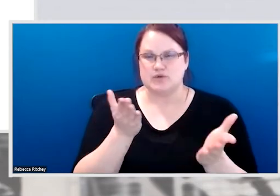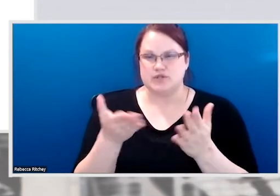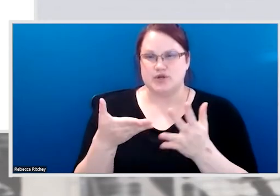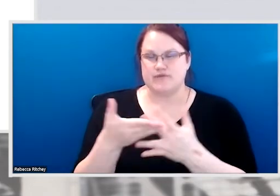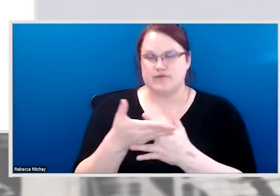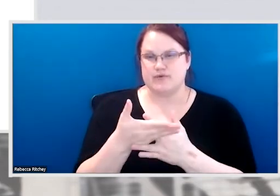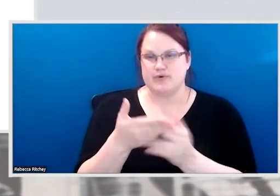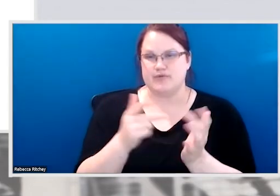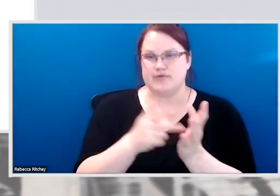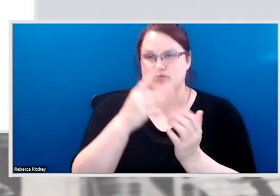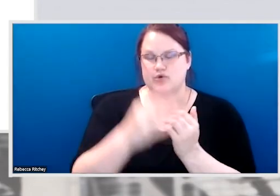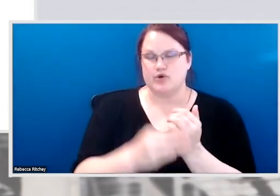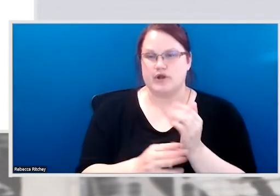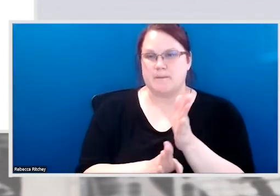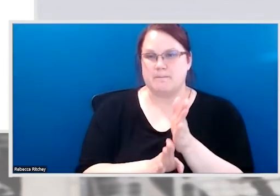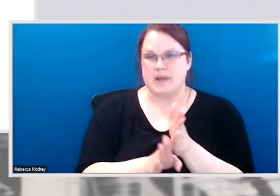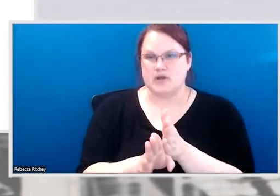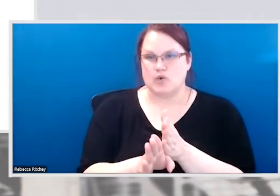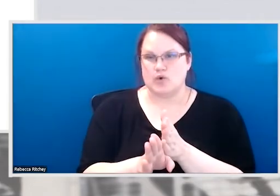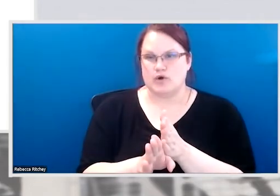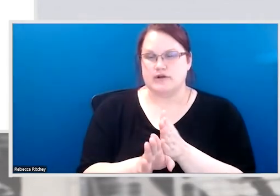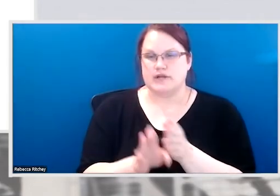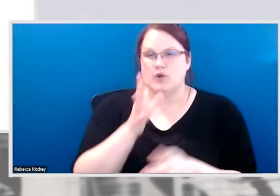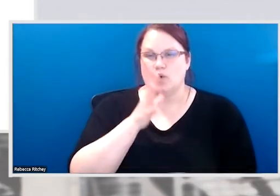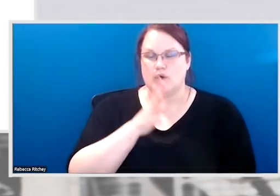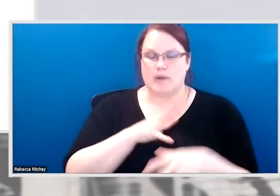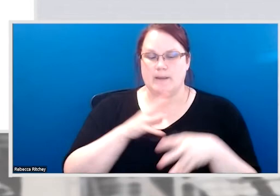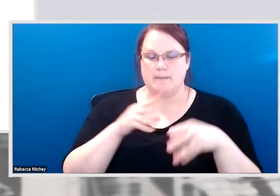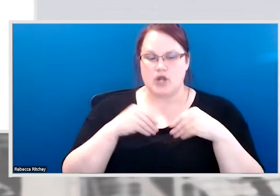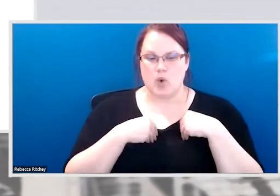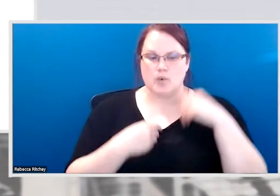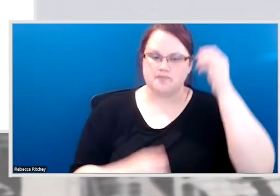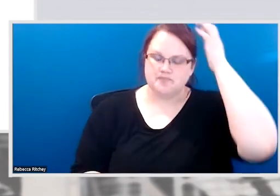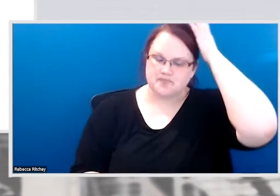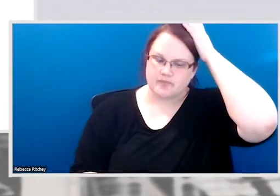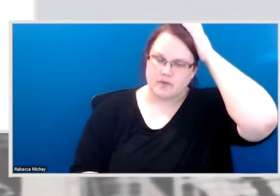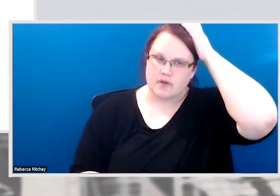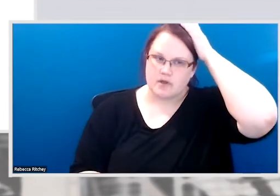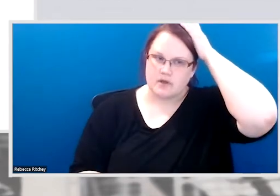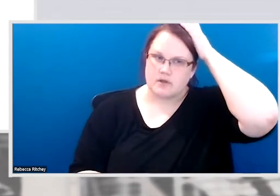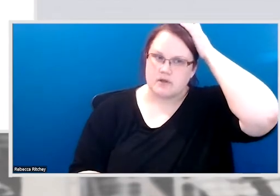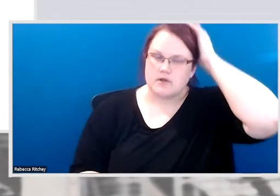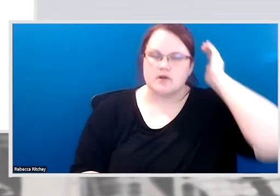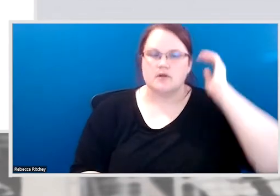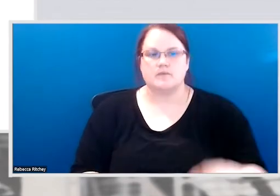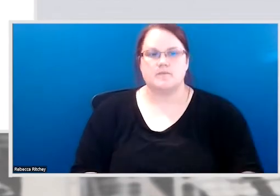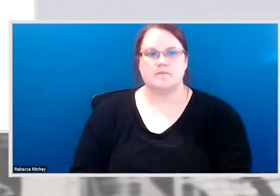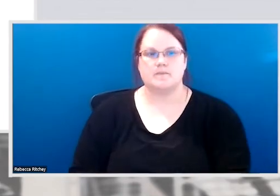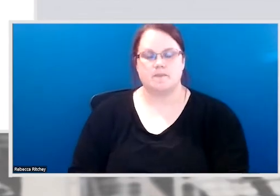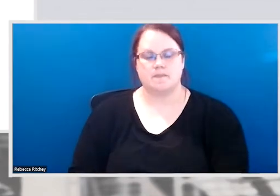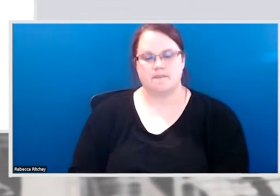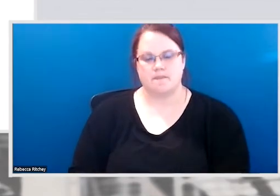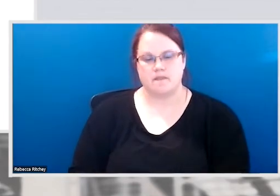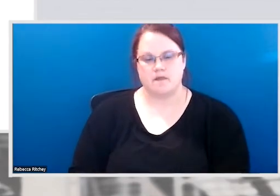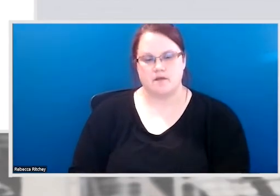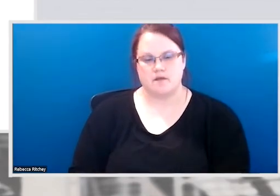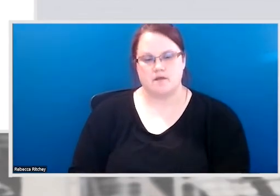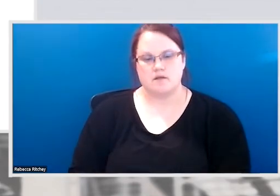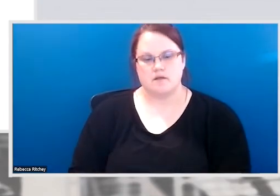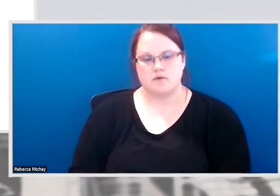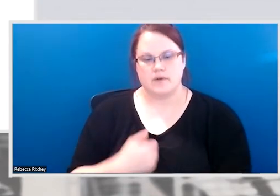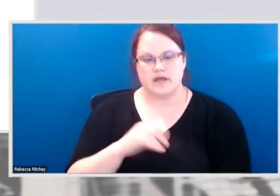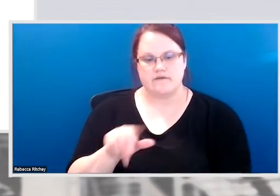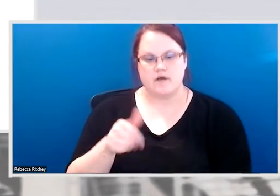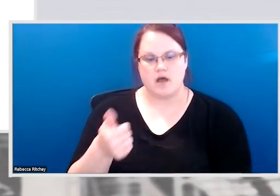program are minority and or women owned. We also do some other work. We do